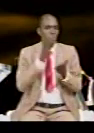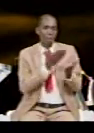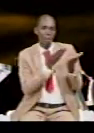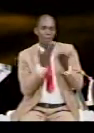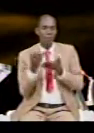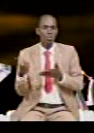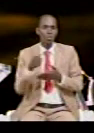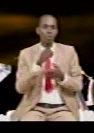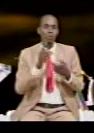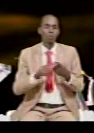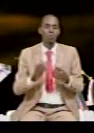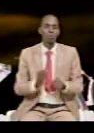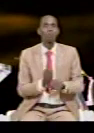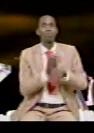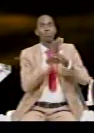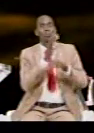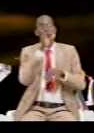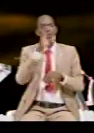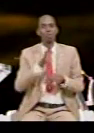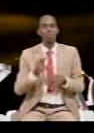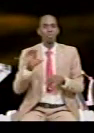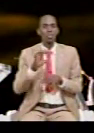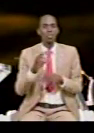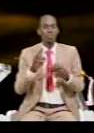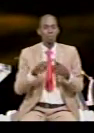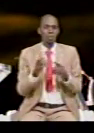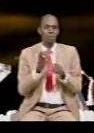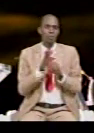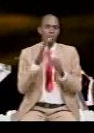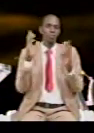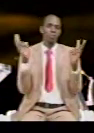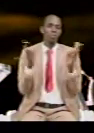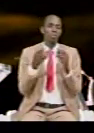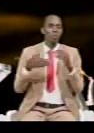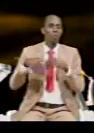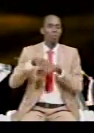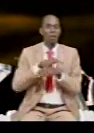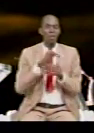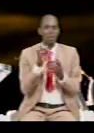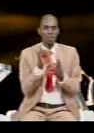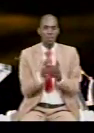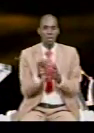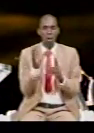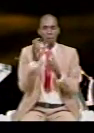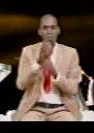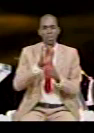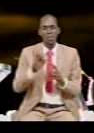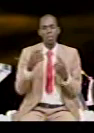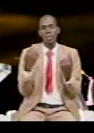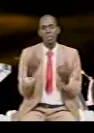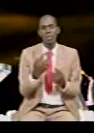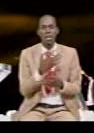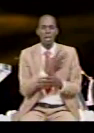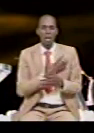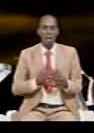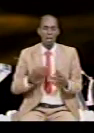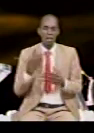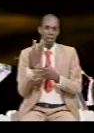us at Calvary for our victory over besetting sins and lukewarmness. I go to point number